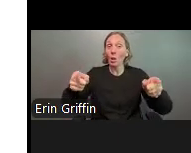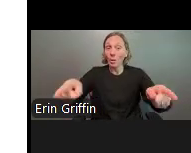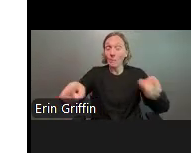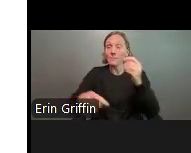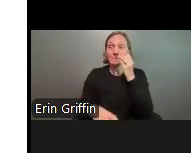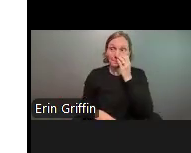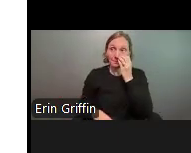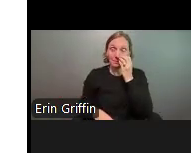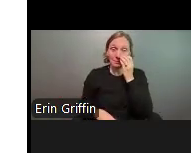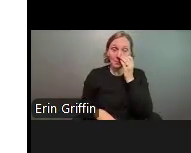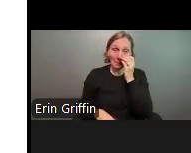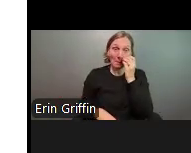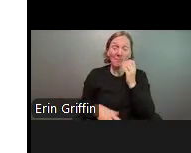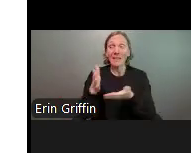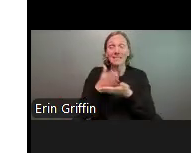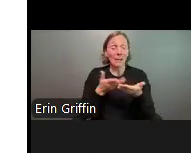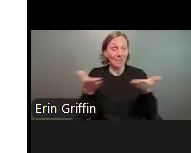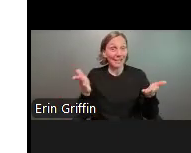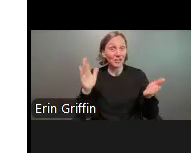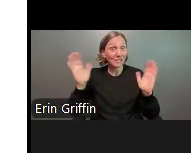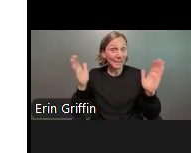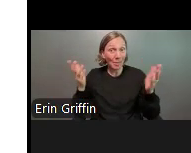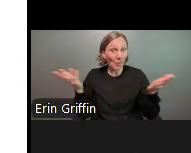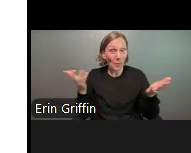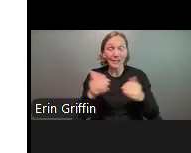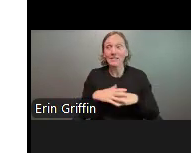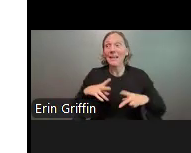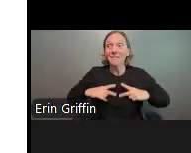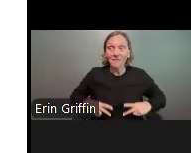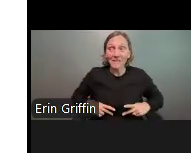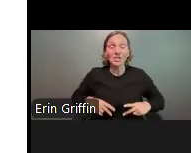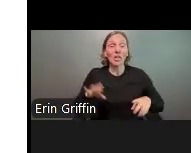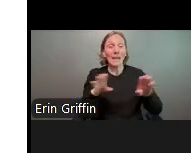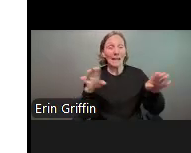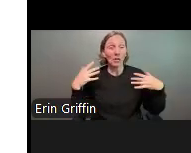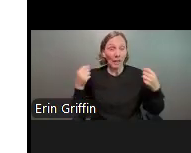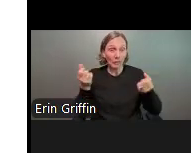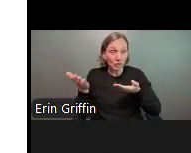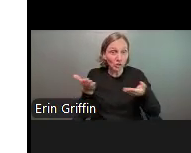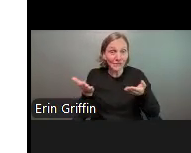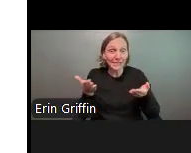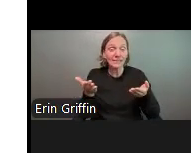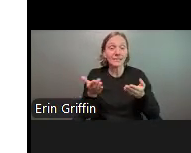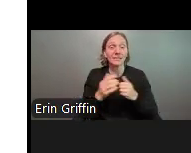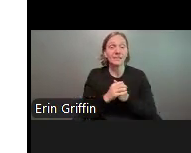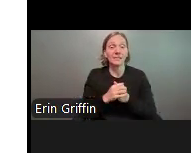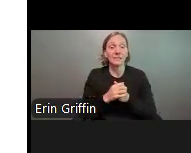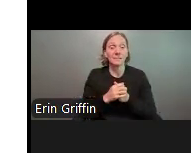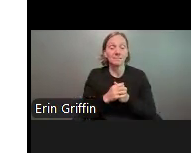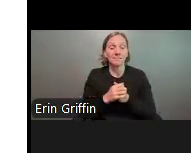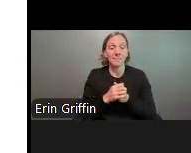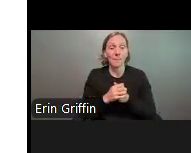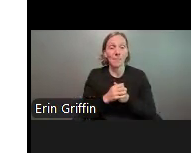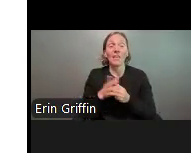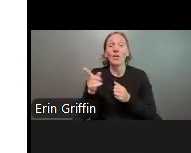are similar and familiar to you might be physical health and behavioral health services that will be administered by an Apple